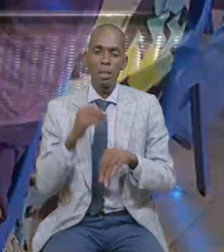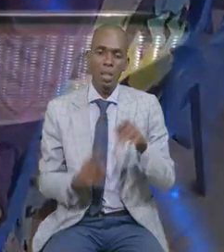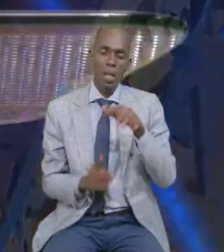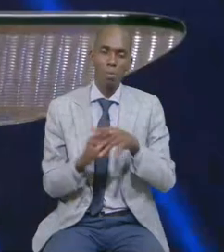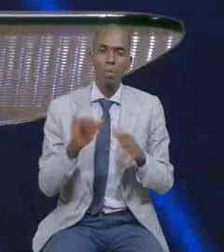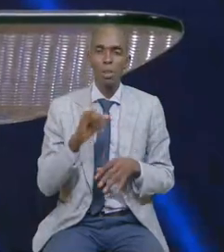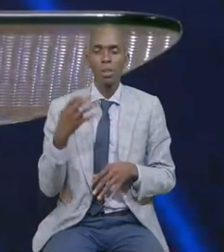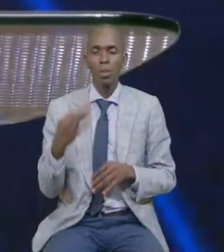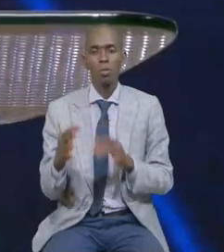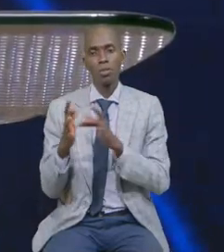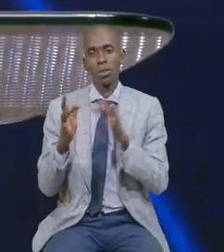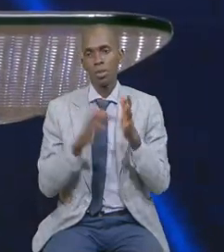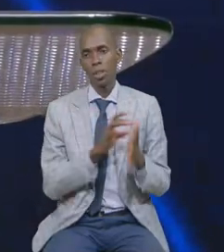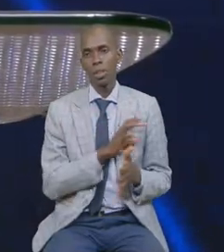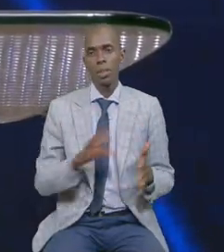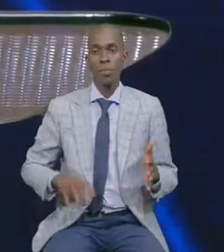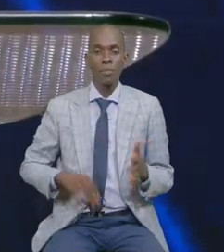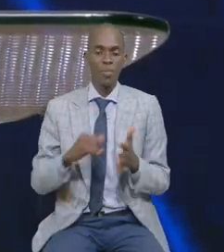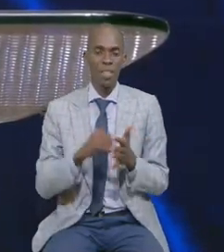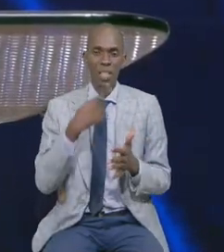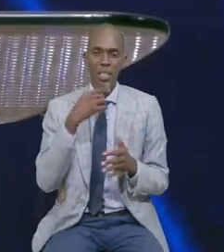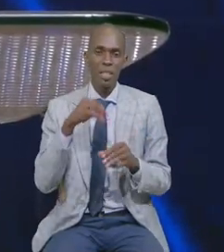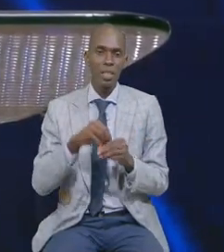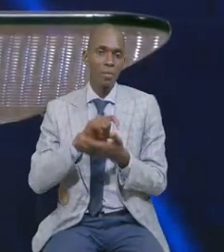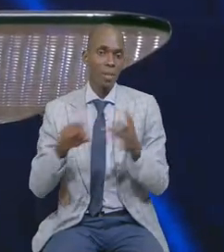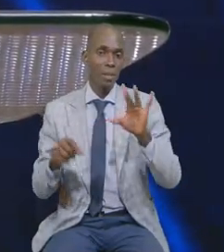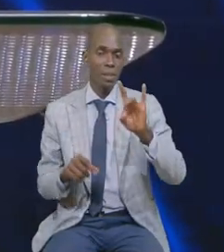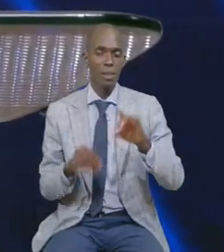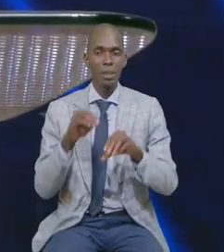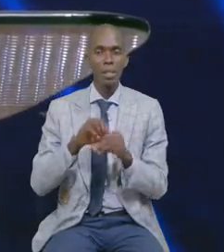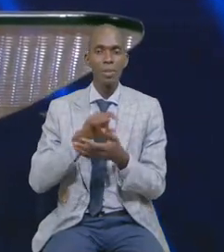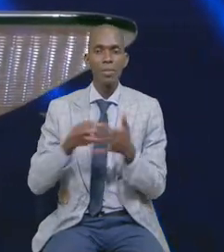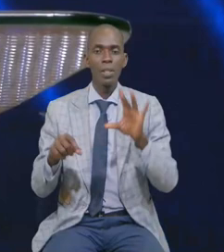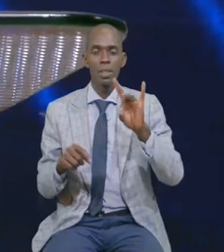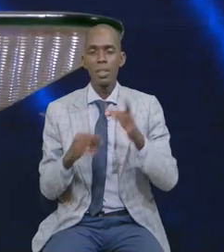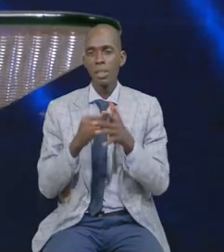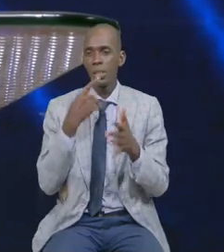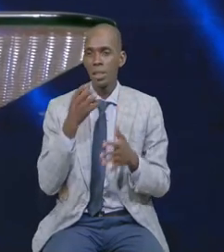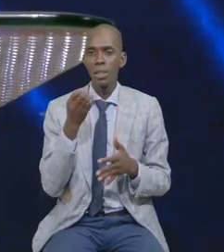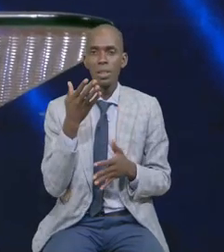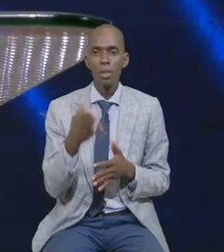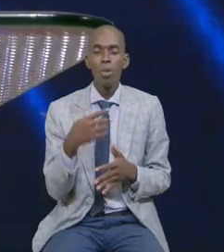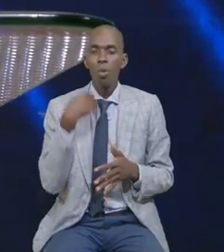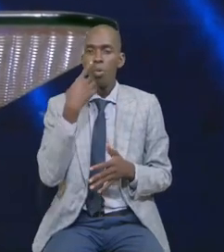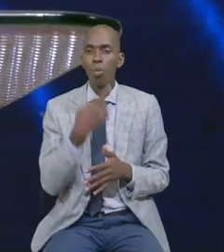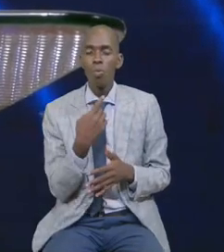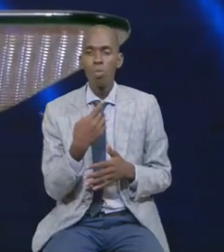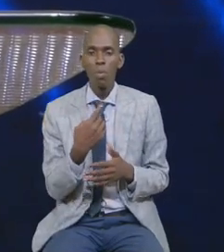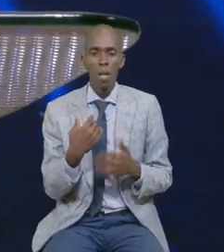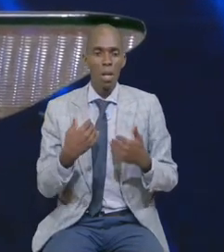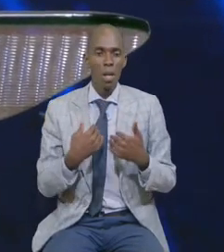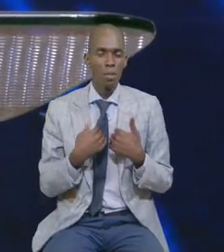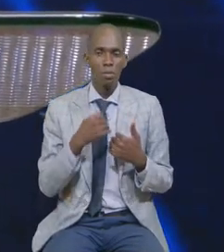of Jesus Christ. It tells us in verse 8, it says, whom have ye not seen,